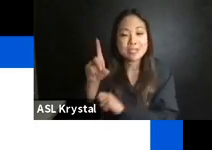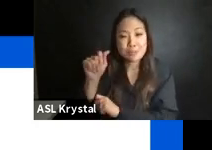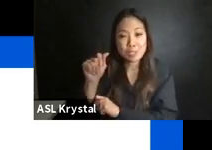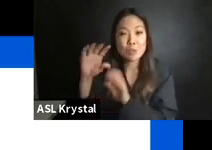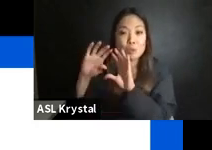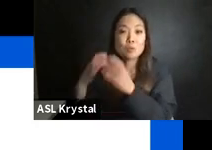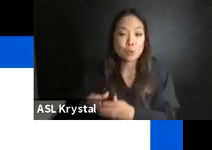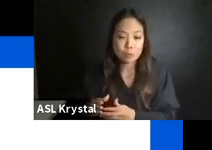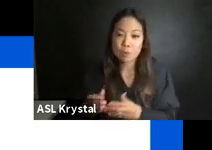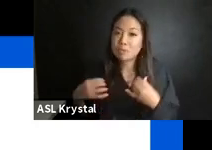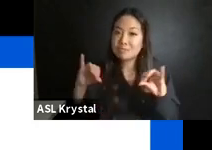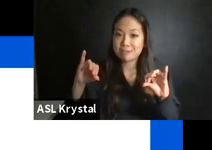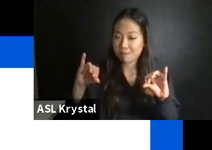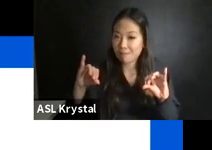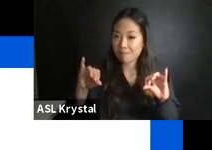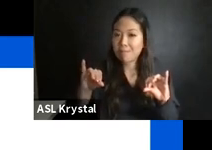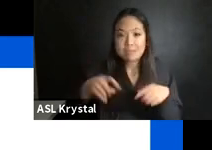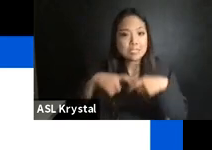for those particular students